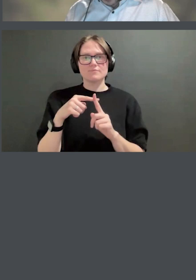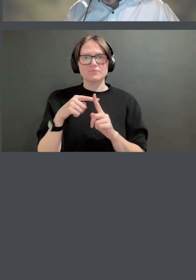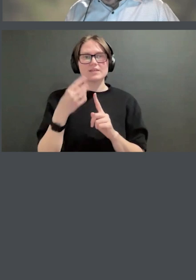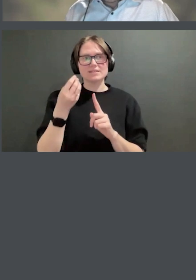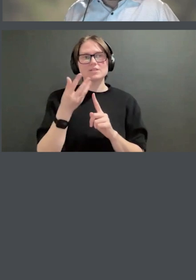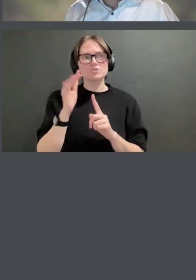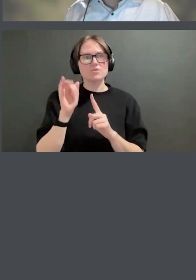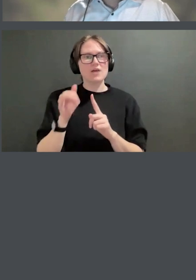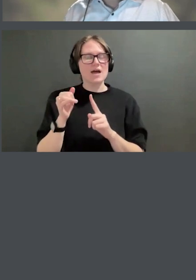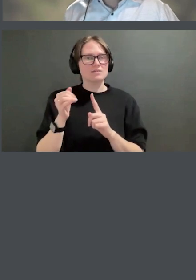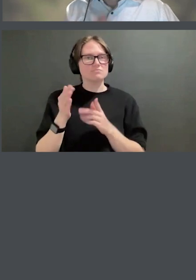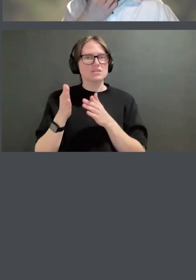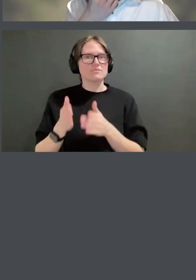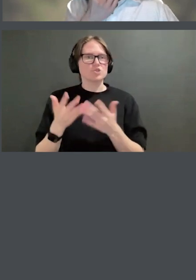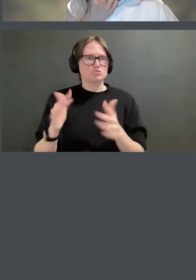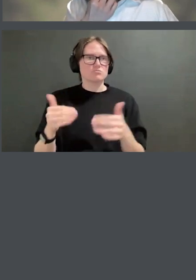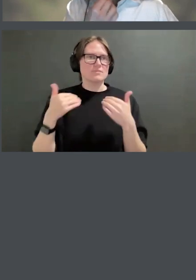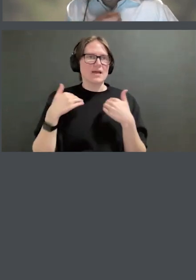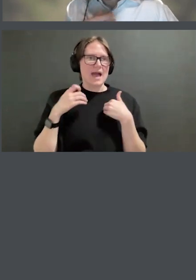individual had a